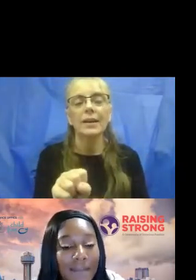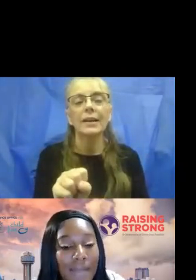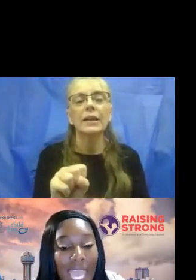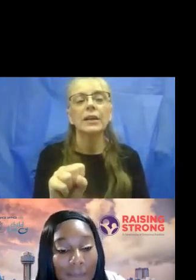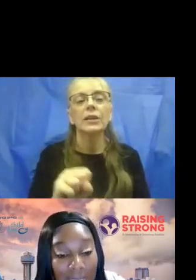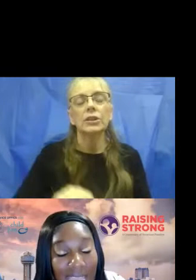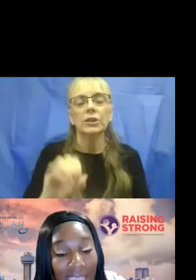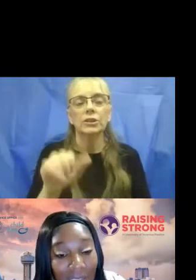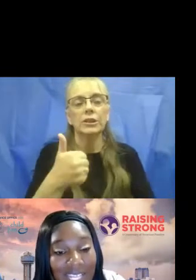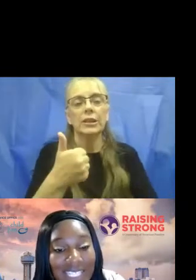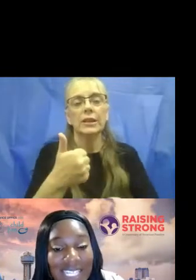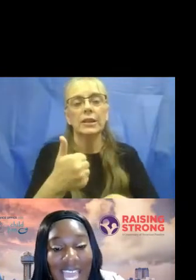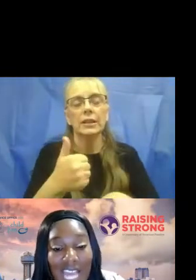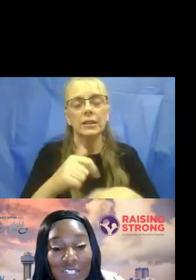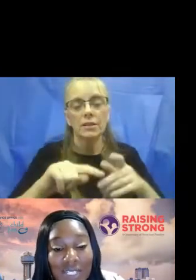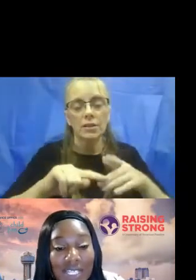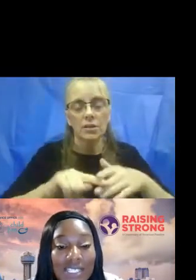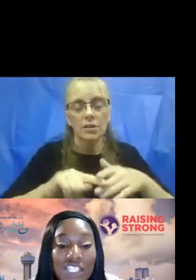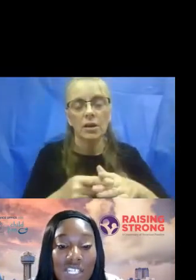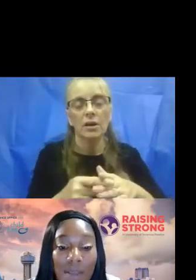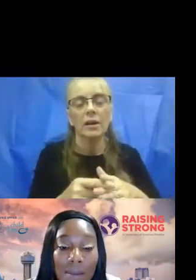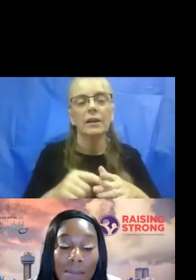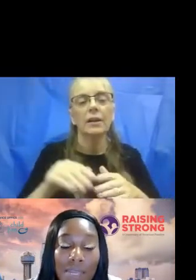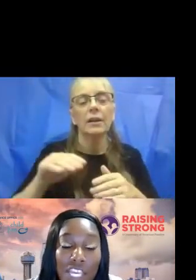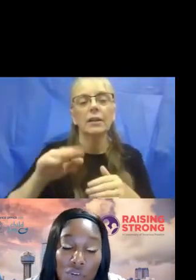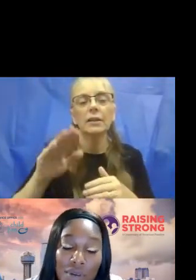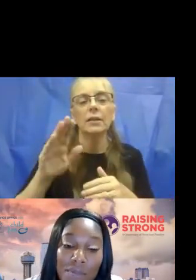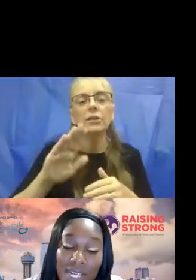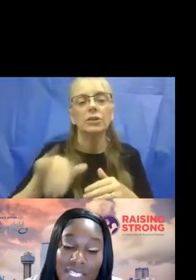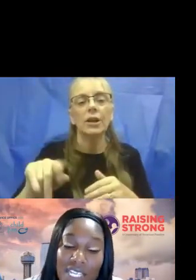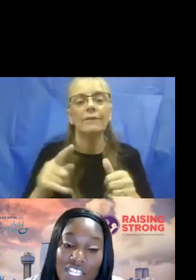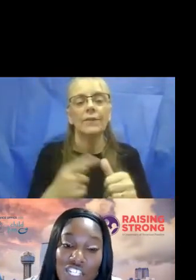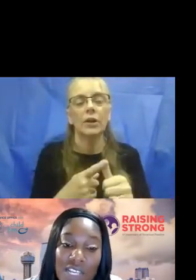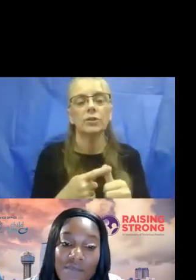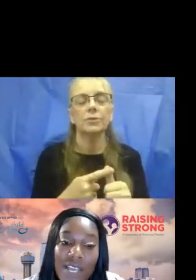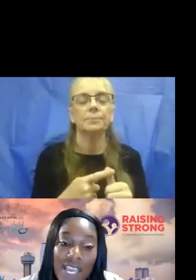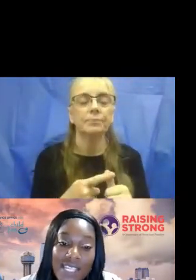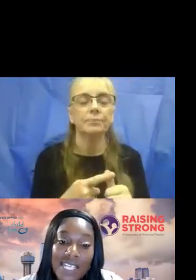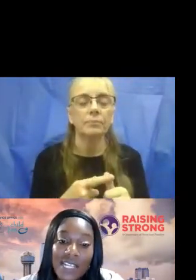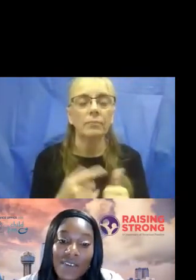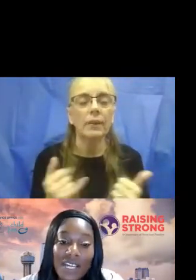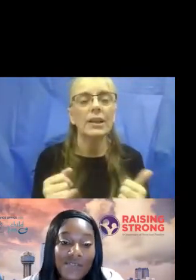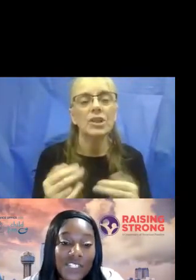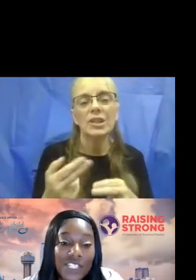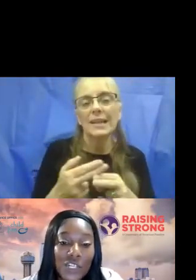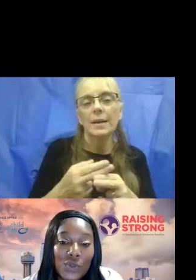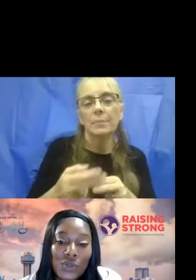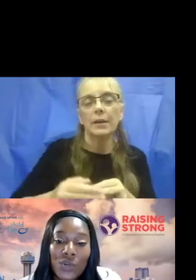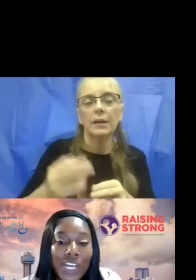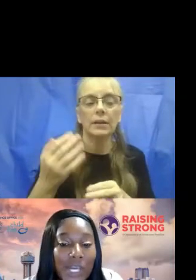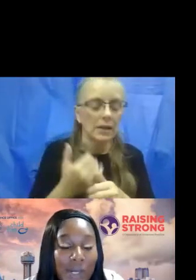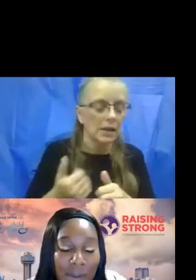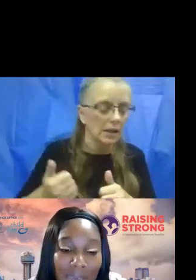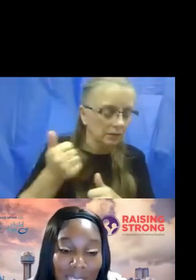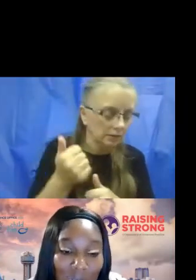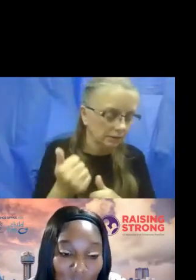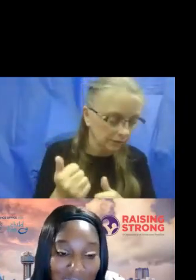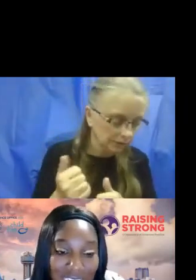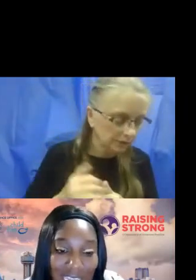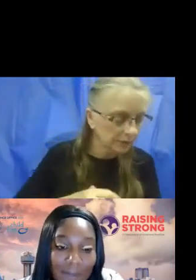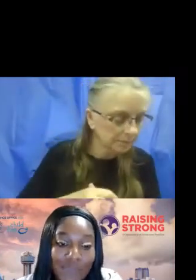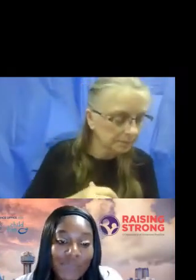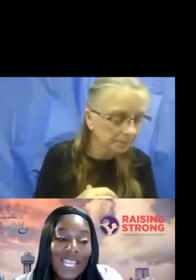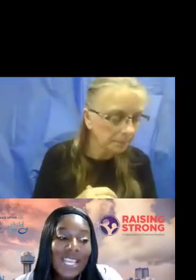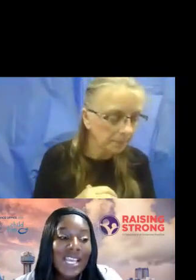Charlotte Mann Harris is actually the interim president and chief executive officer, who we'll hear about later